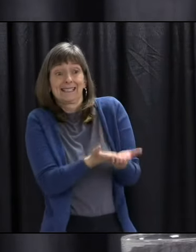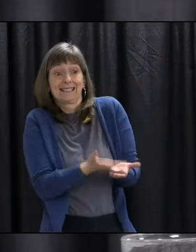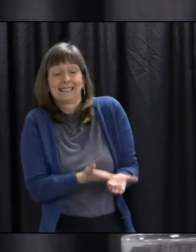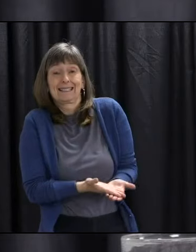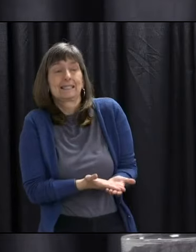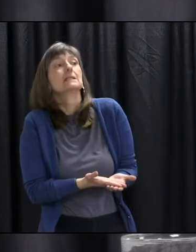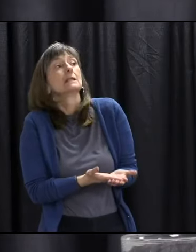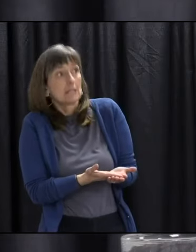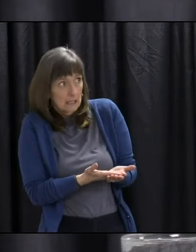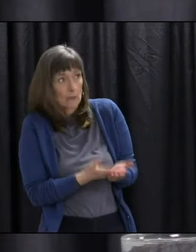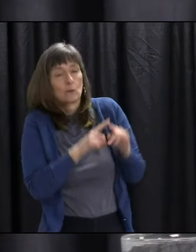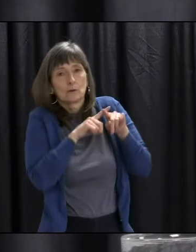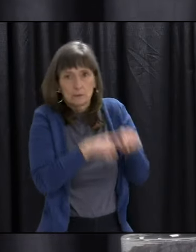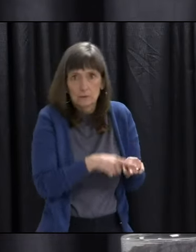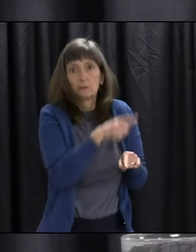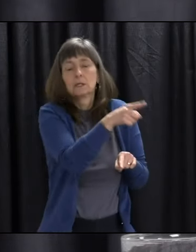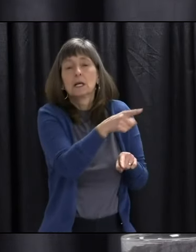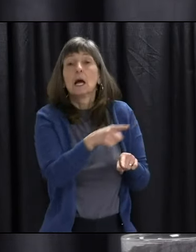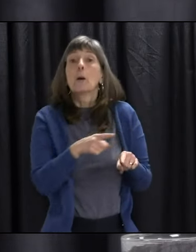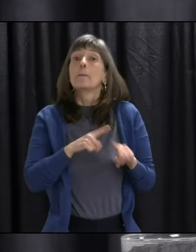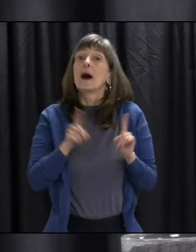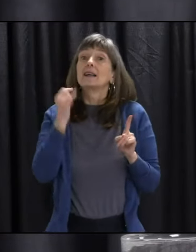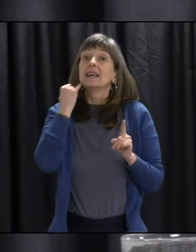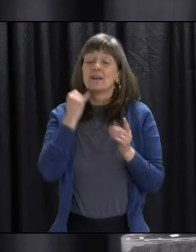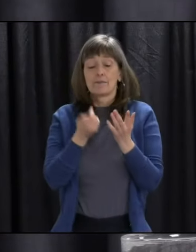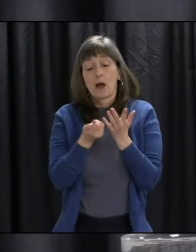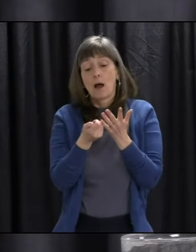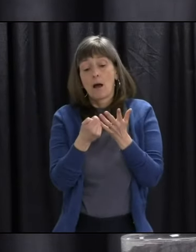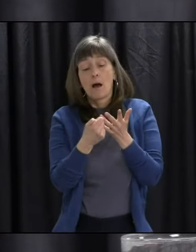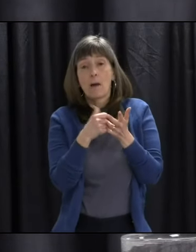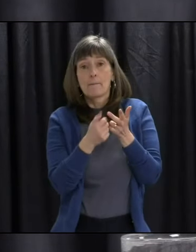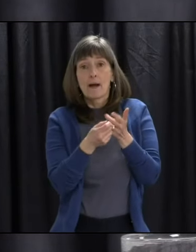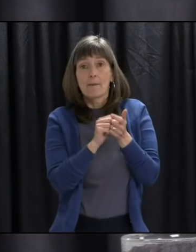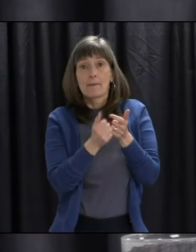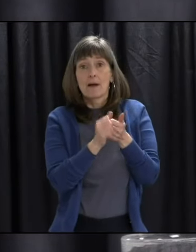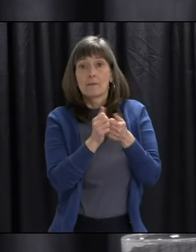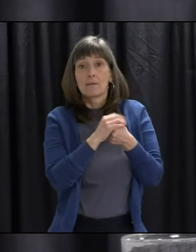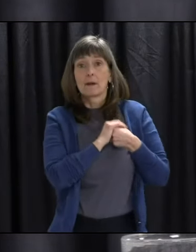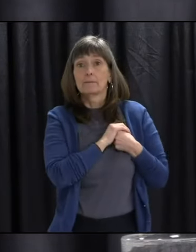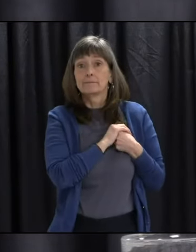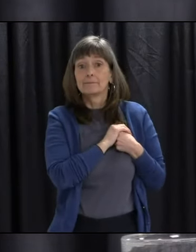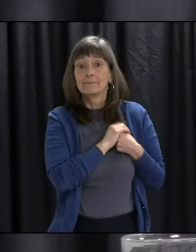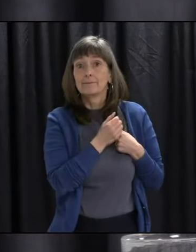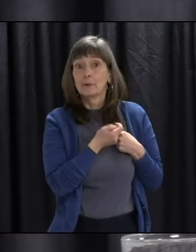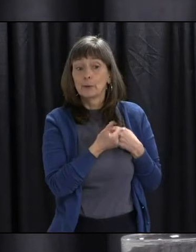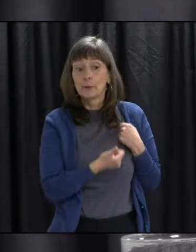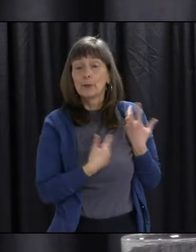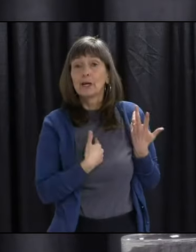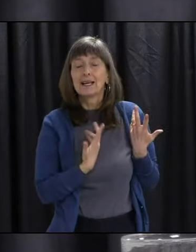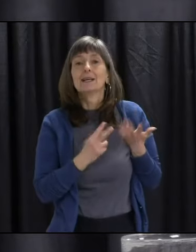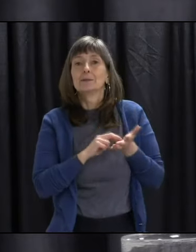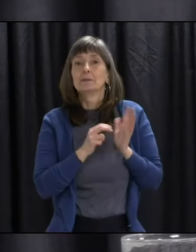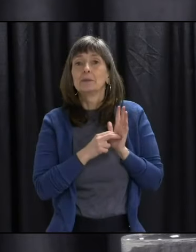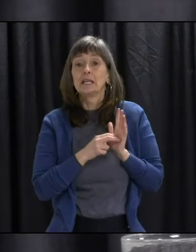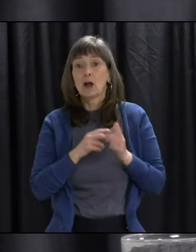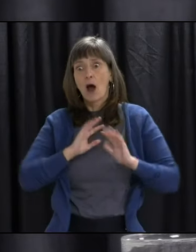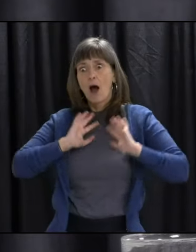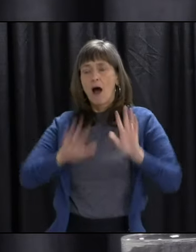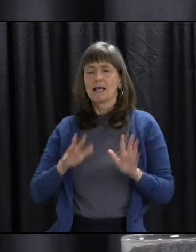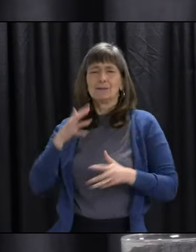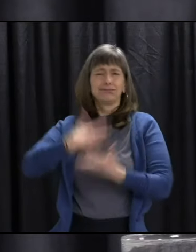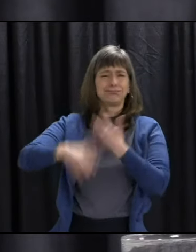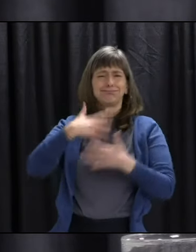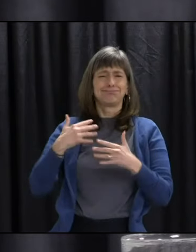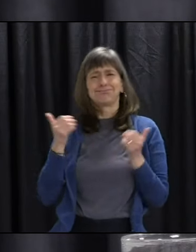is, it's not free for all. It's a question of how you reintroduce a return to normality, and that is